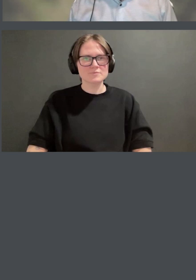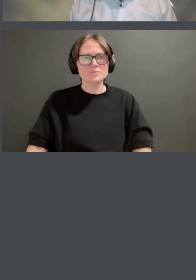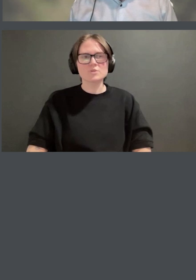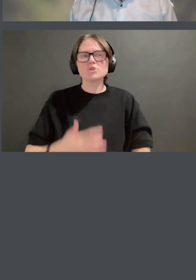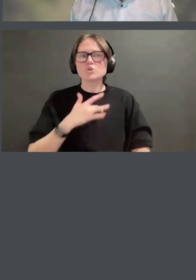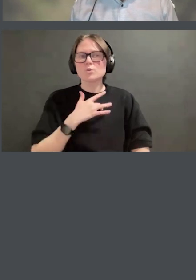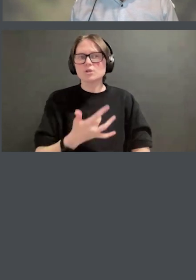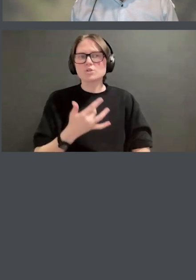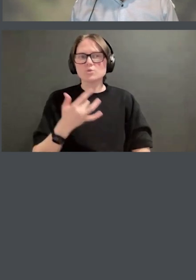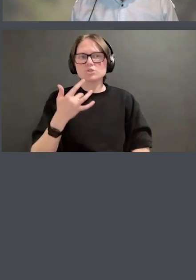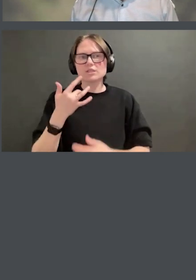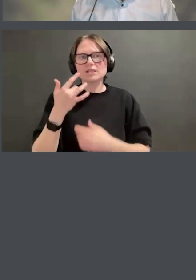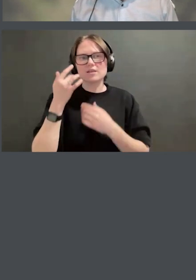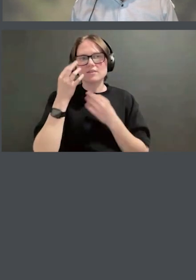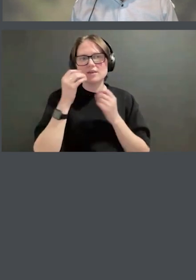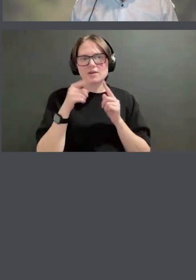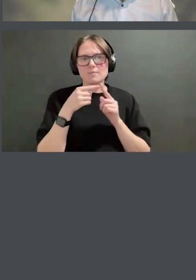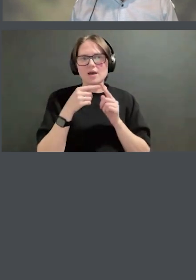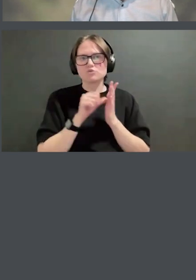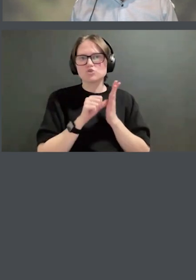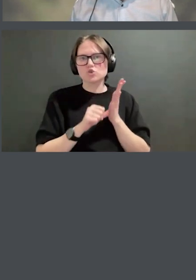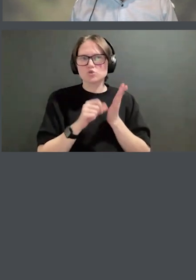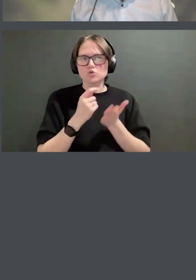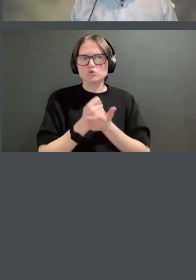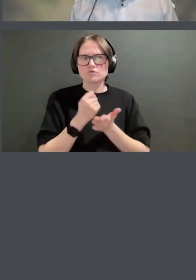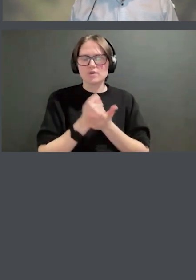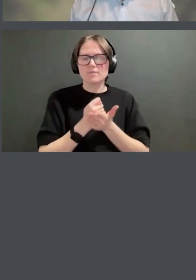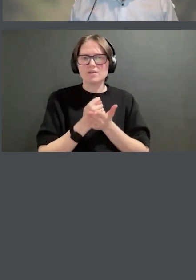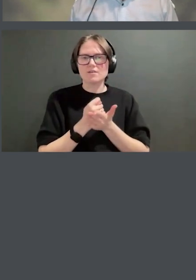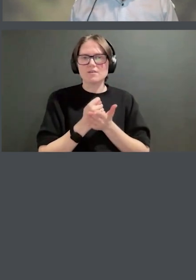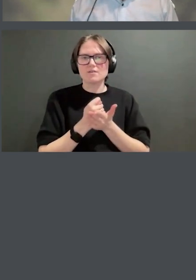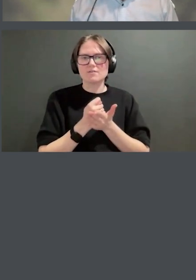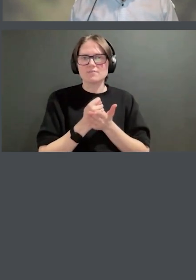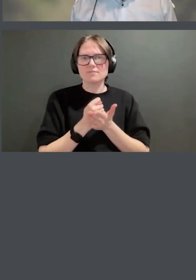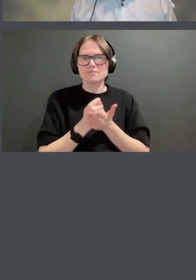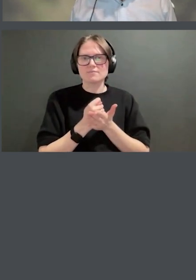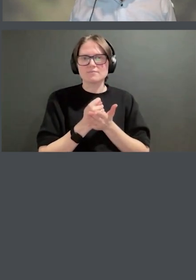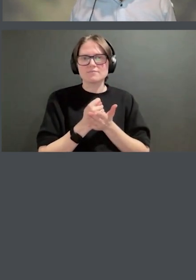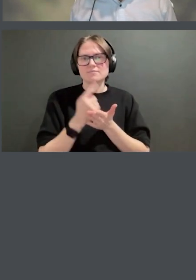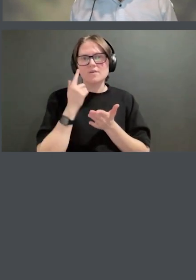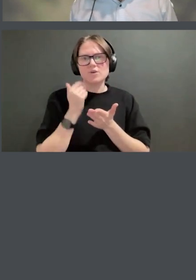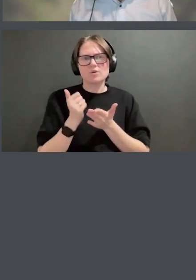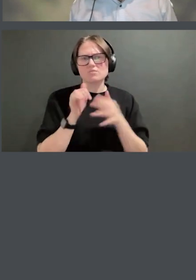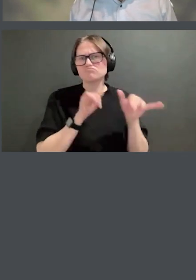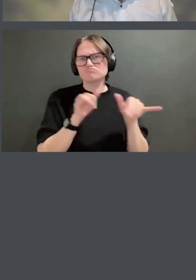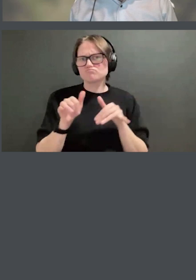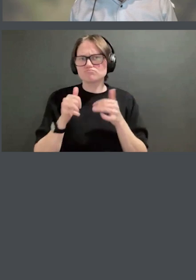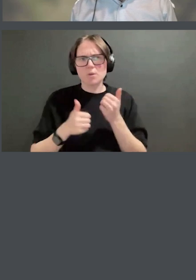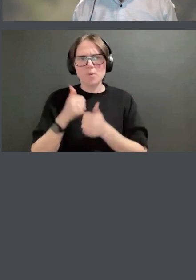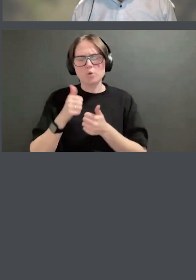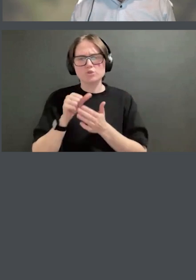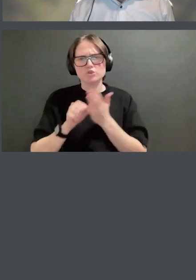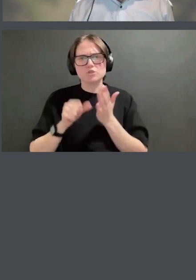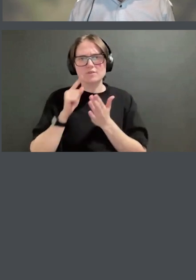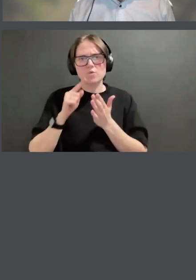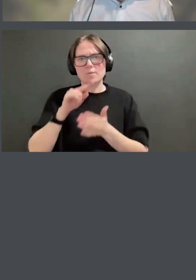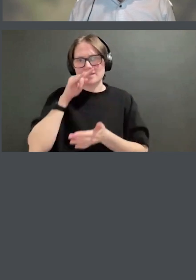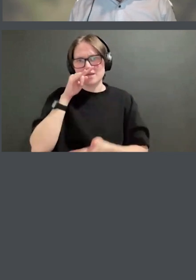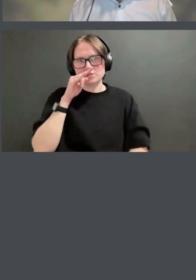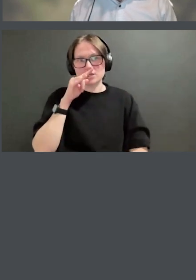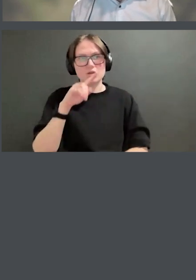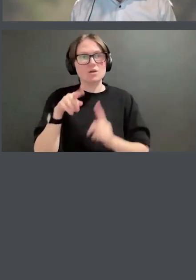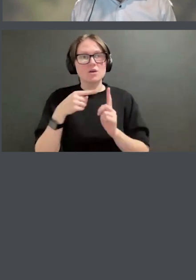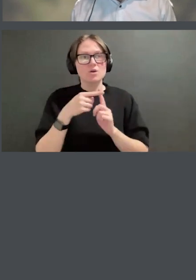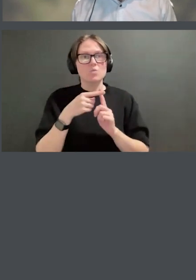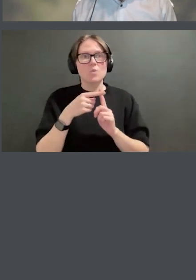usually thinking about surgical treatment of hearing loss, just like most surgeries in pediatrics, when there is